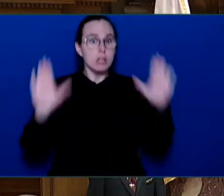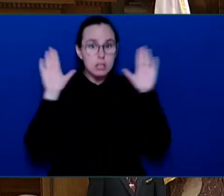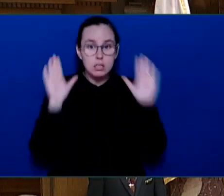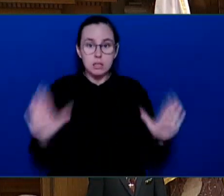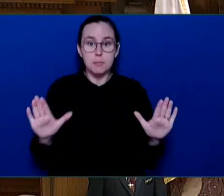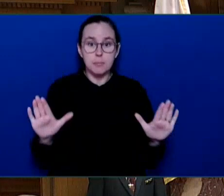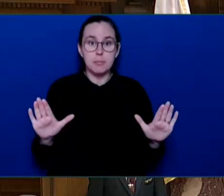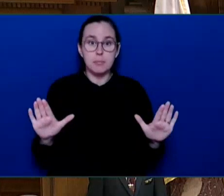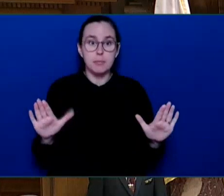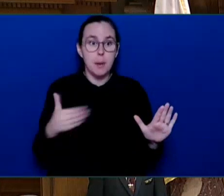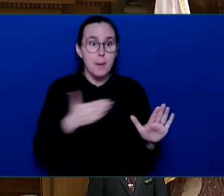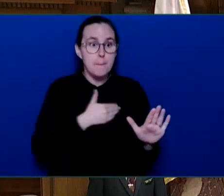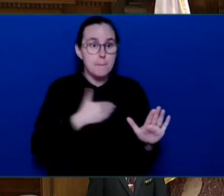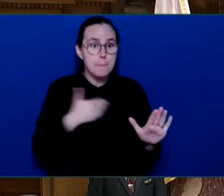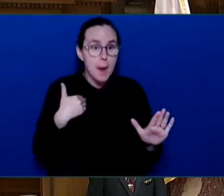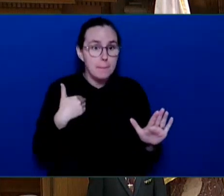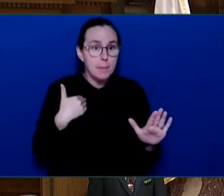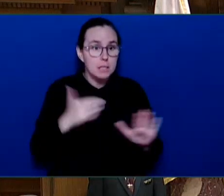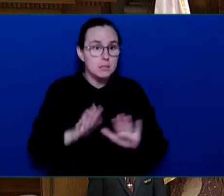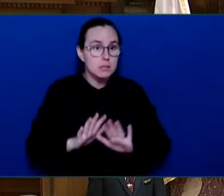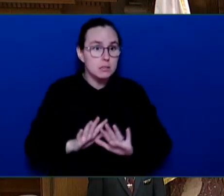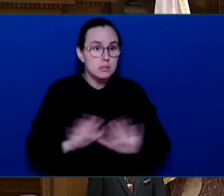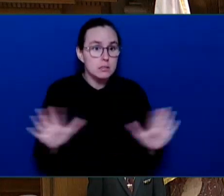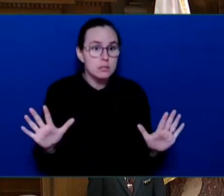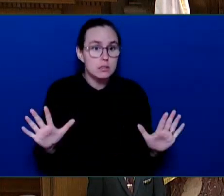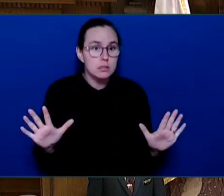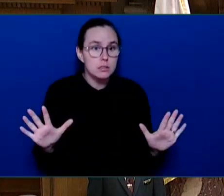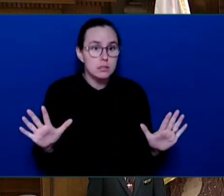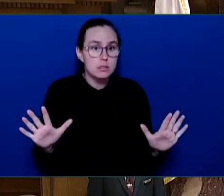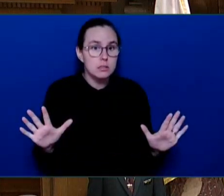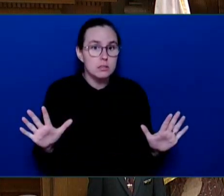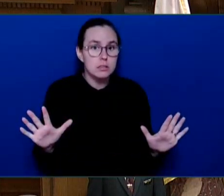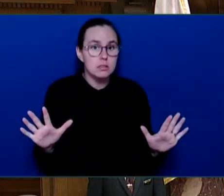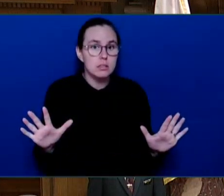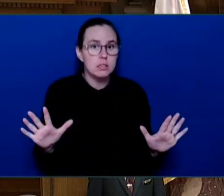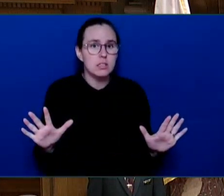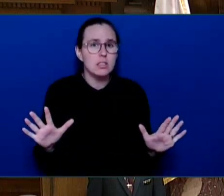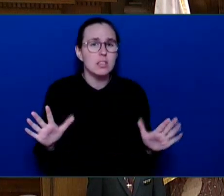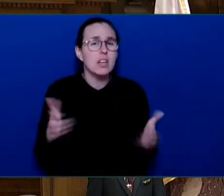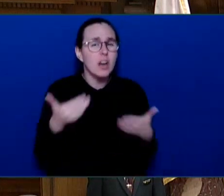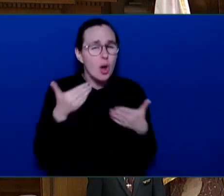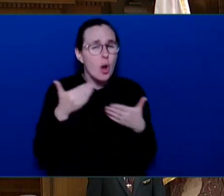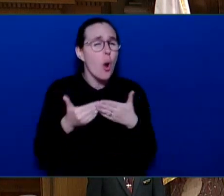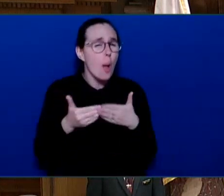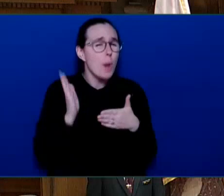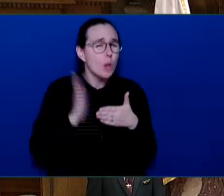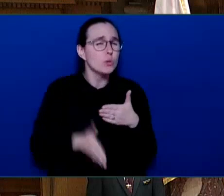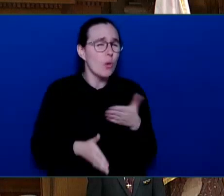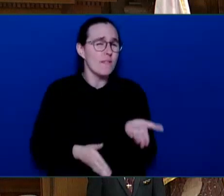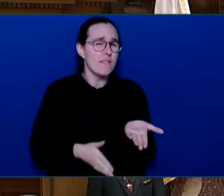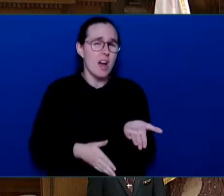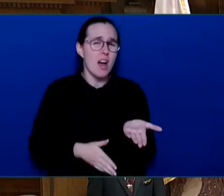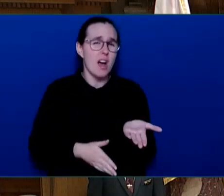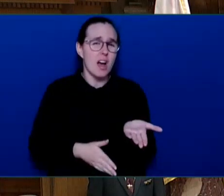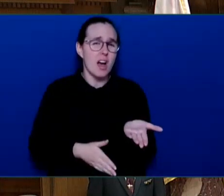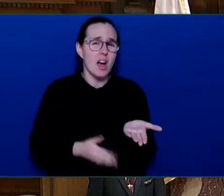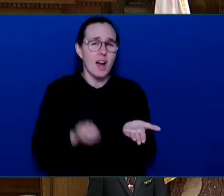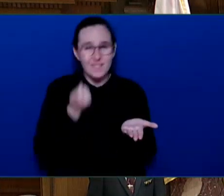Members. It's almost over. Just a few more seconds. Take it